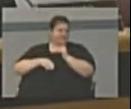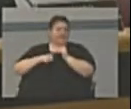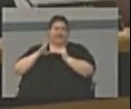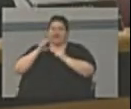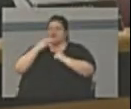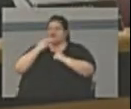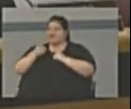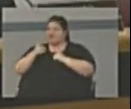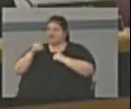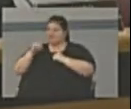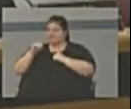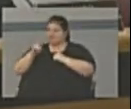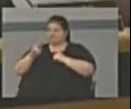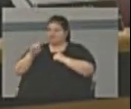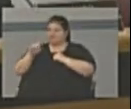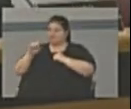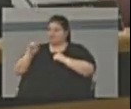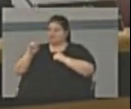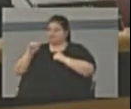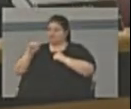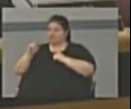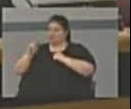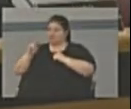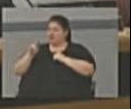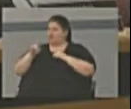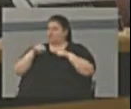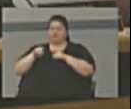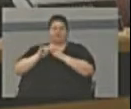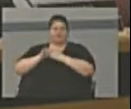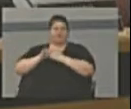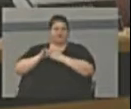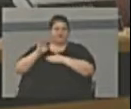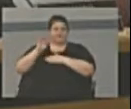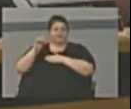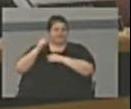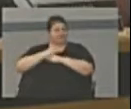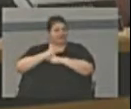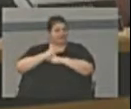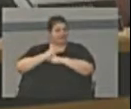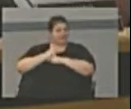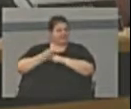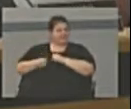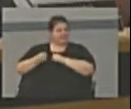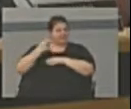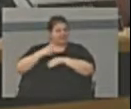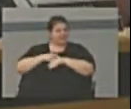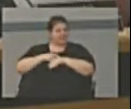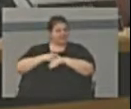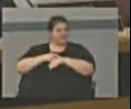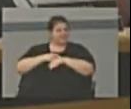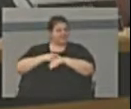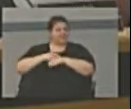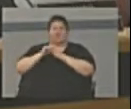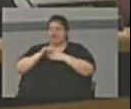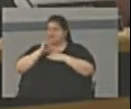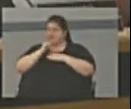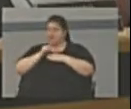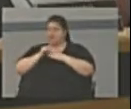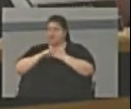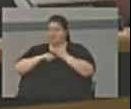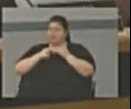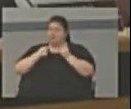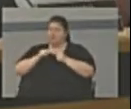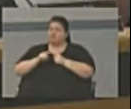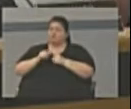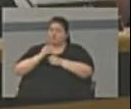to serve the City of Laurel during that 90 days. And a lot of times it isn't really what we go down to try to get.